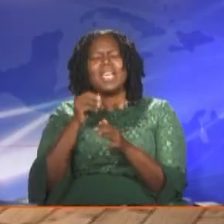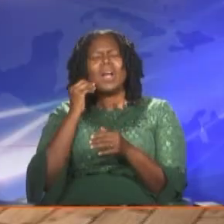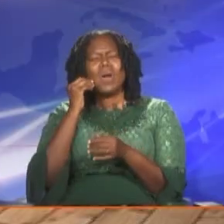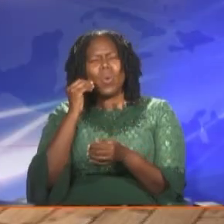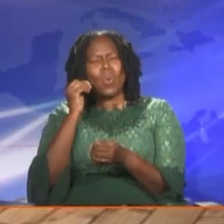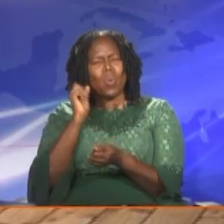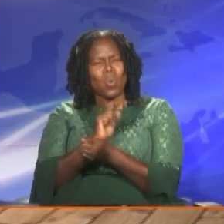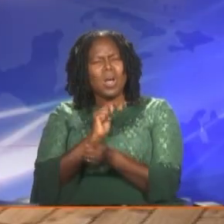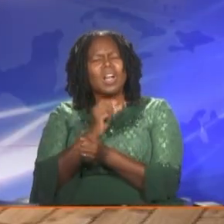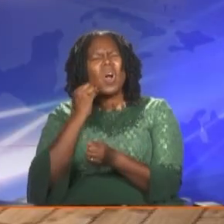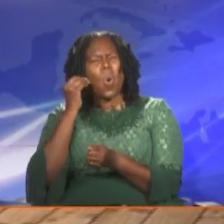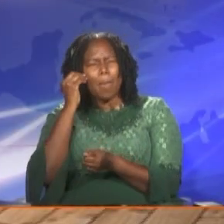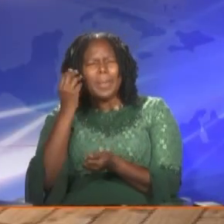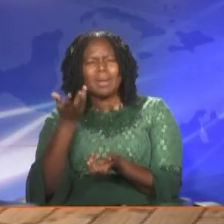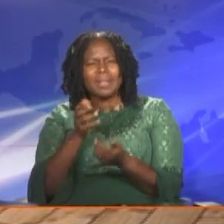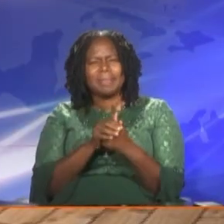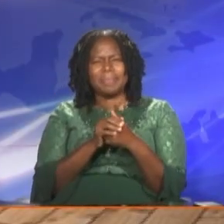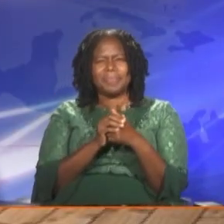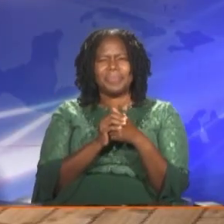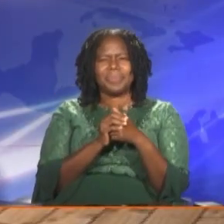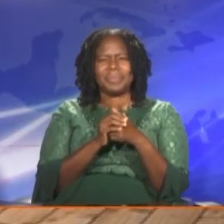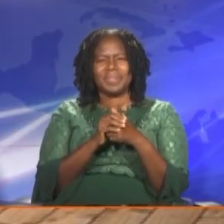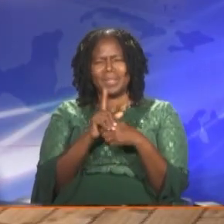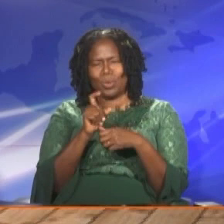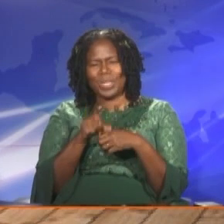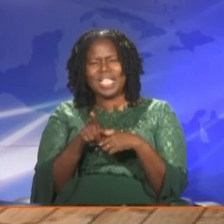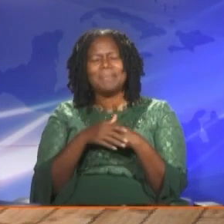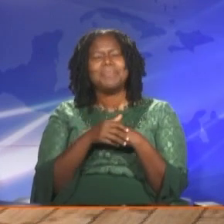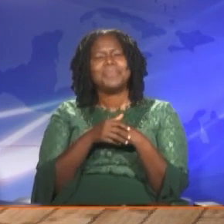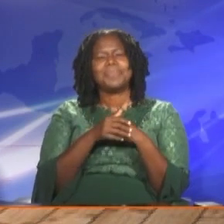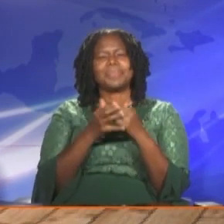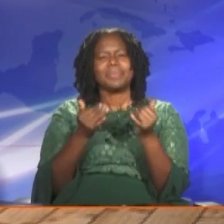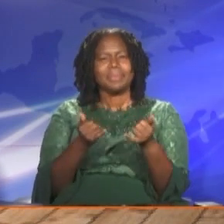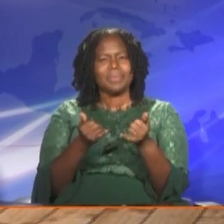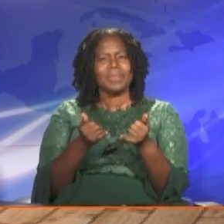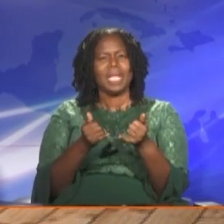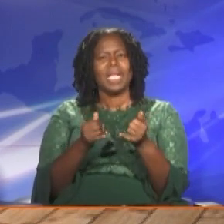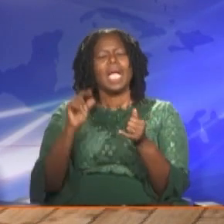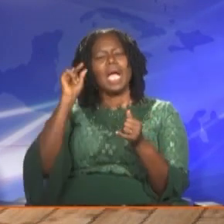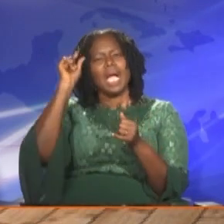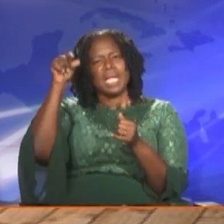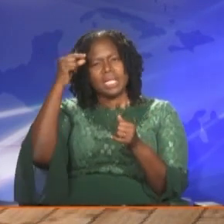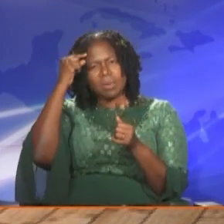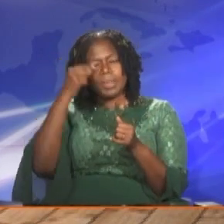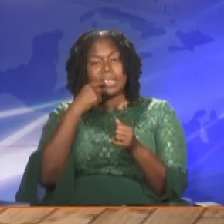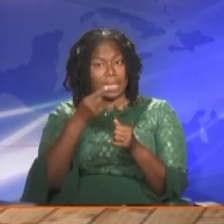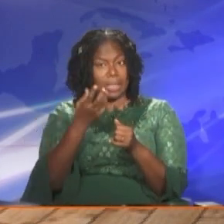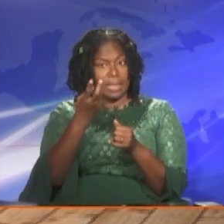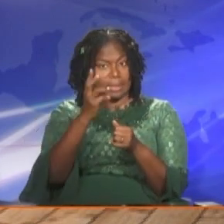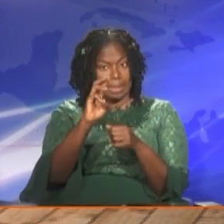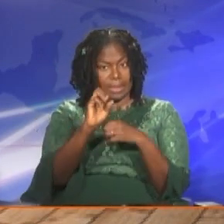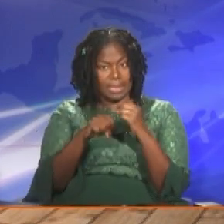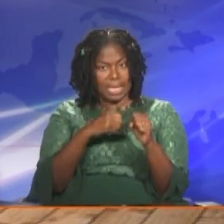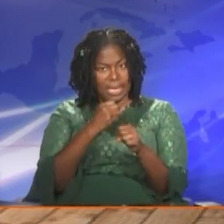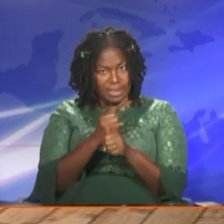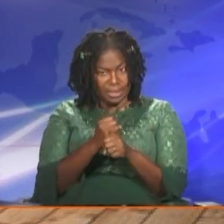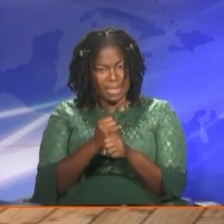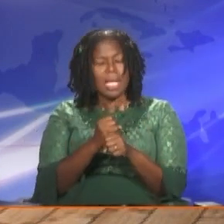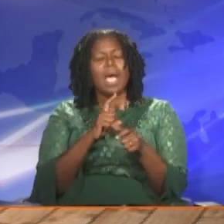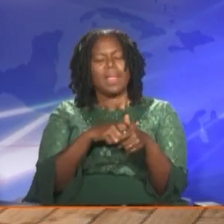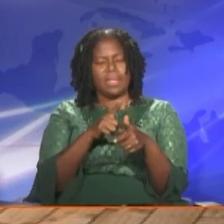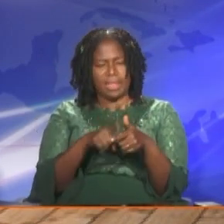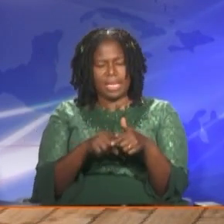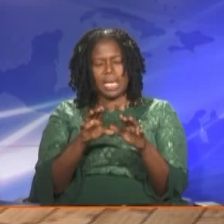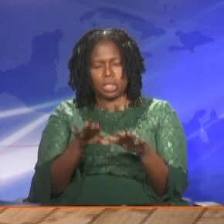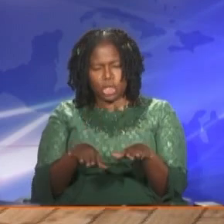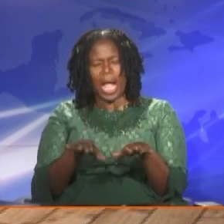Yes. So the government has identified 16 years as the minimum age for a child to work.